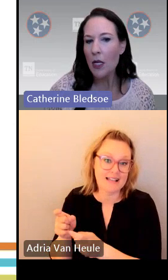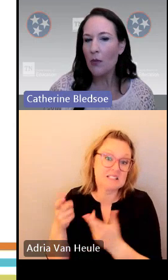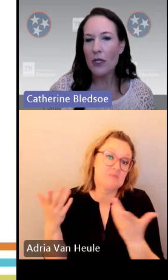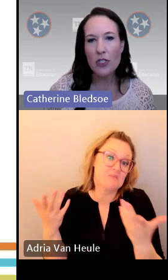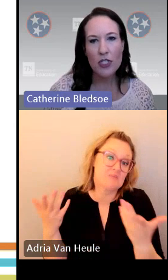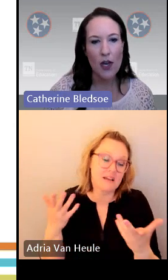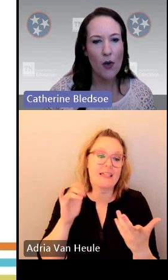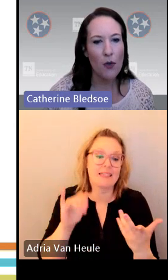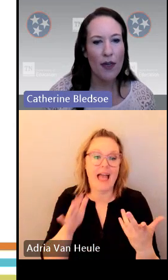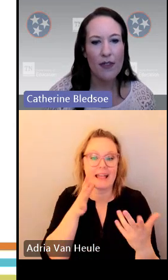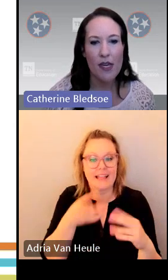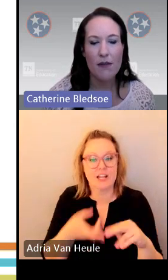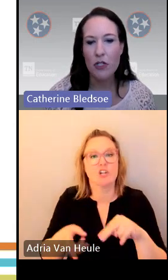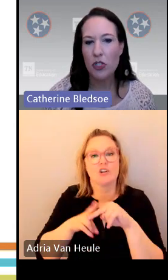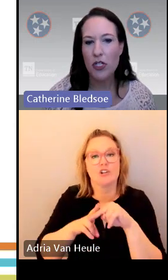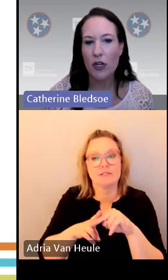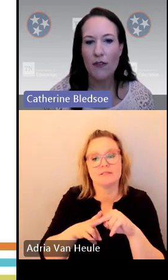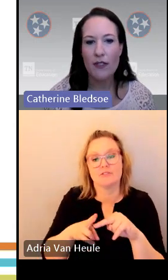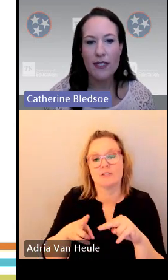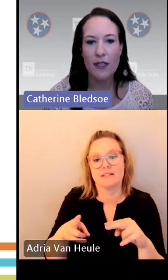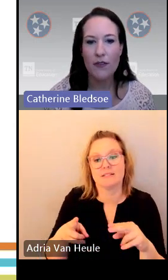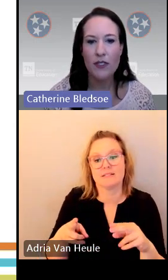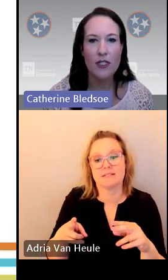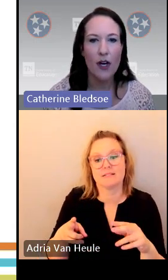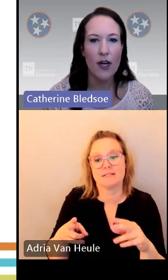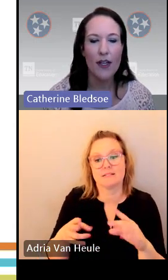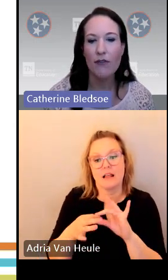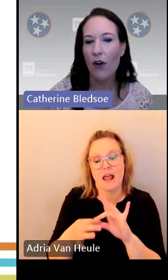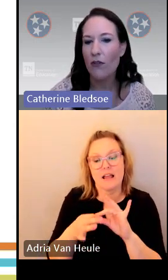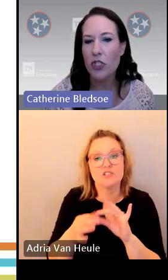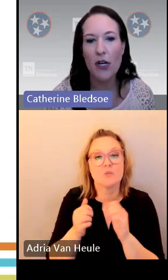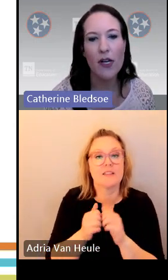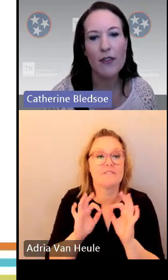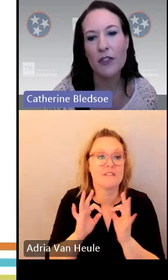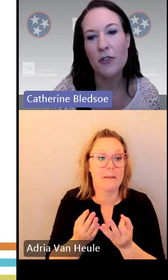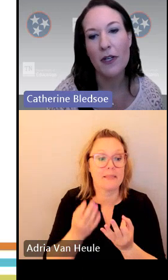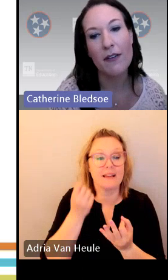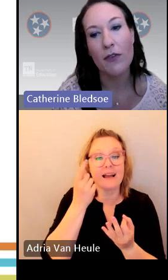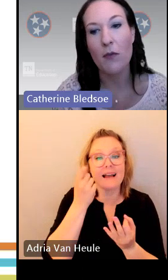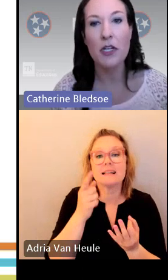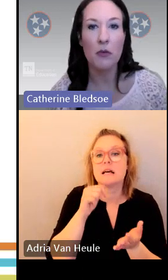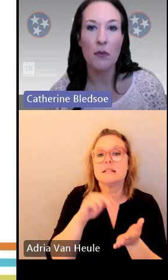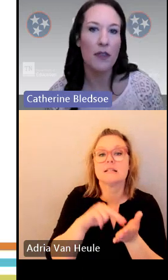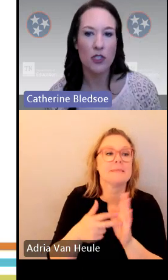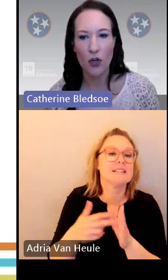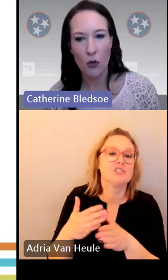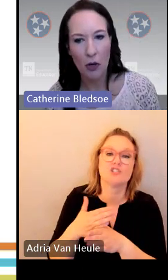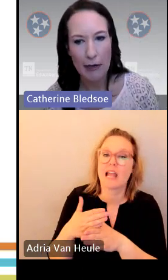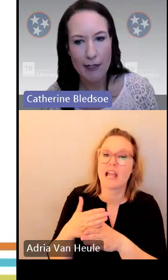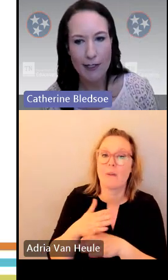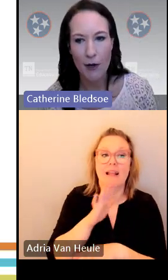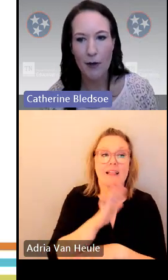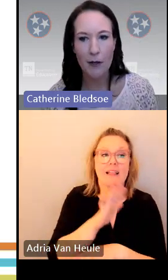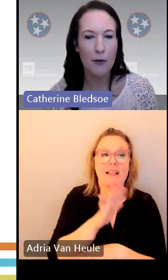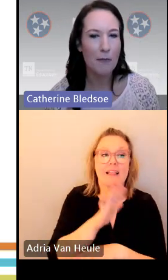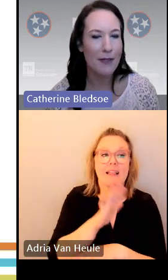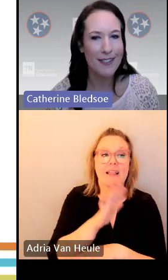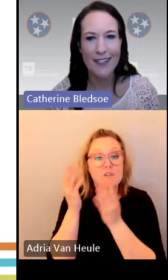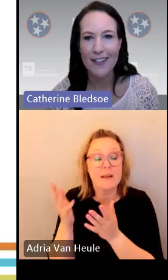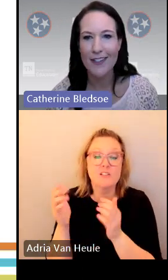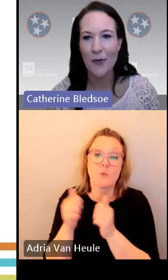members. Please just note that the administration of incentives does not involve sharing the student information with external parties,